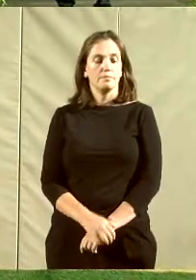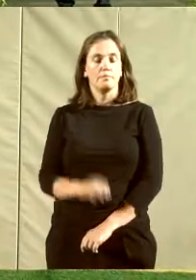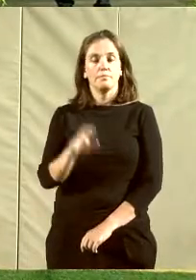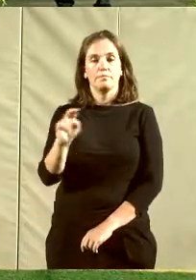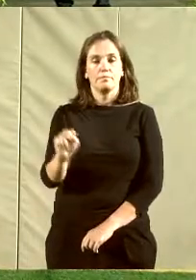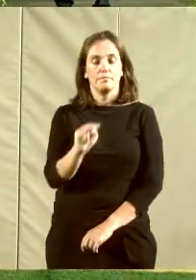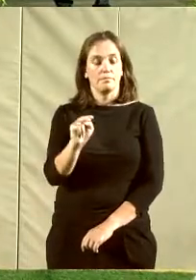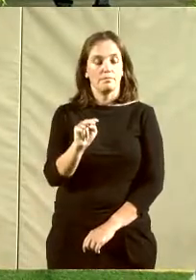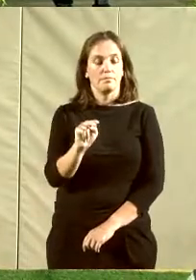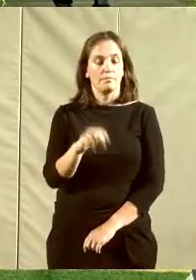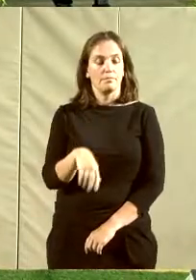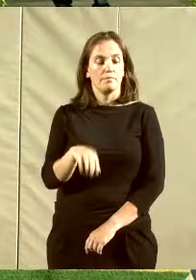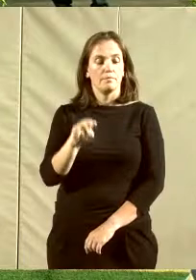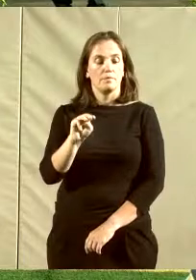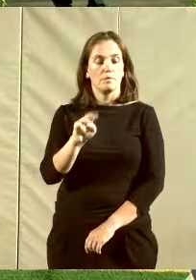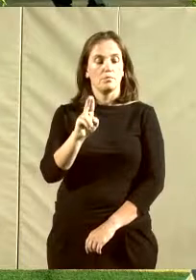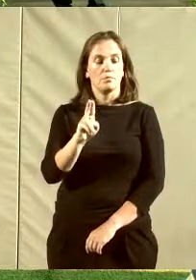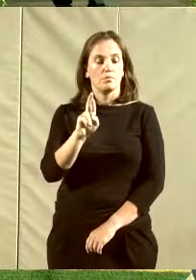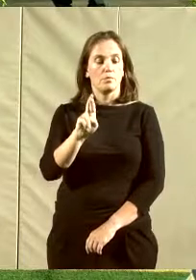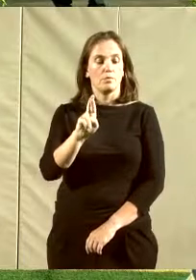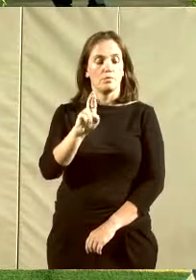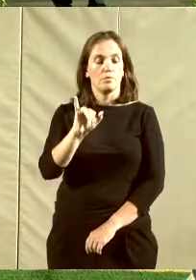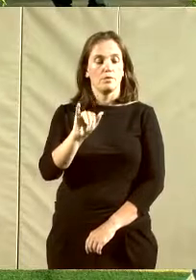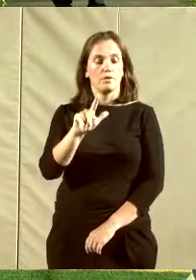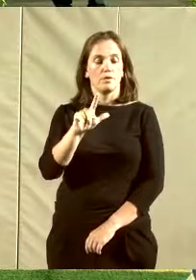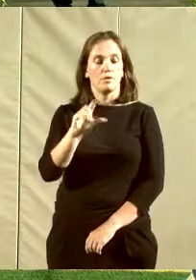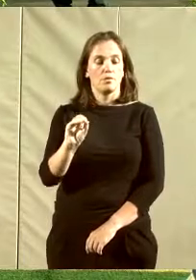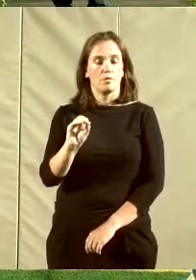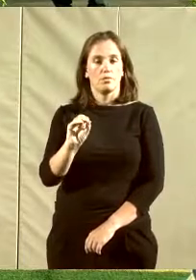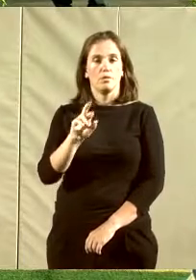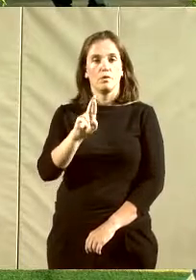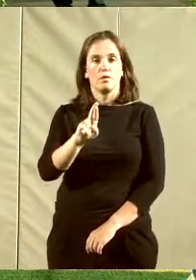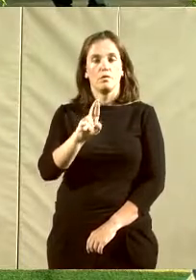Natalie Graciela Murillo Rodriguez.